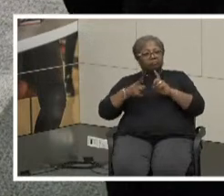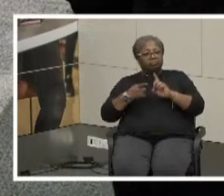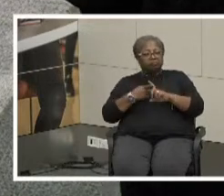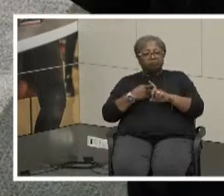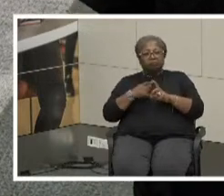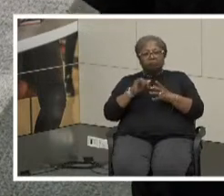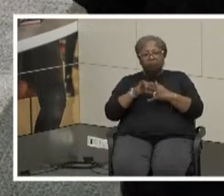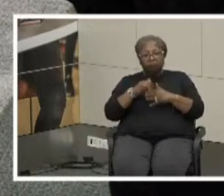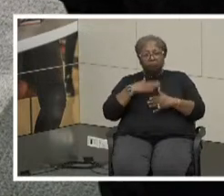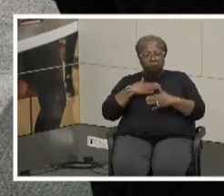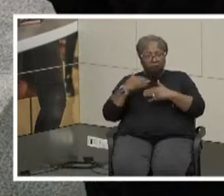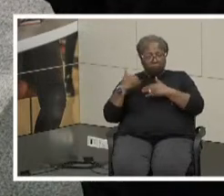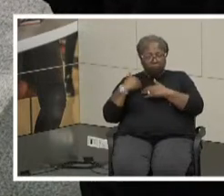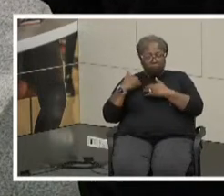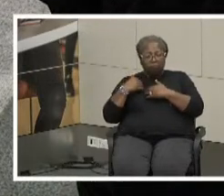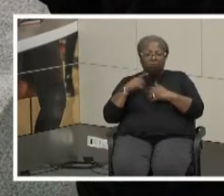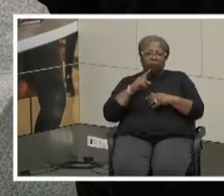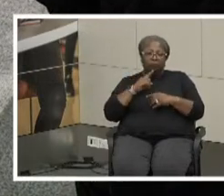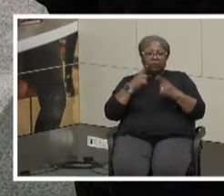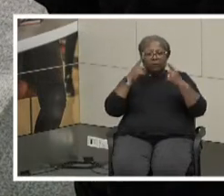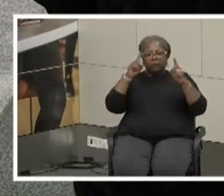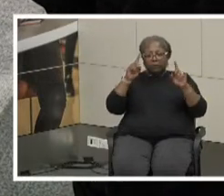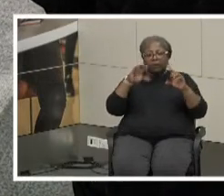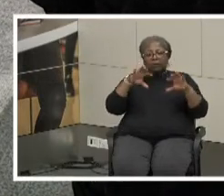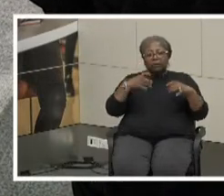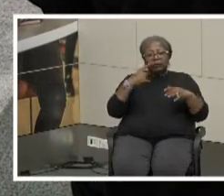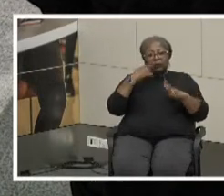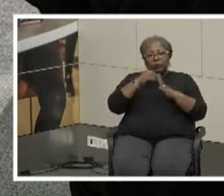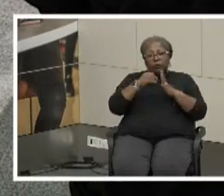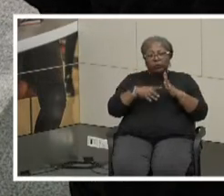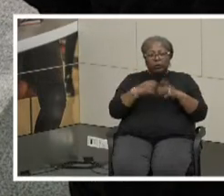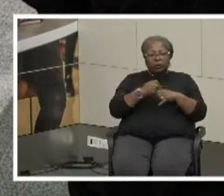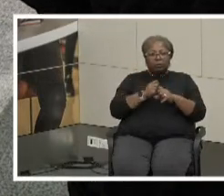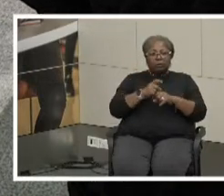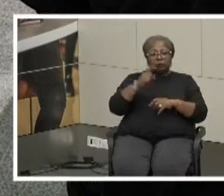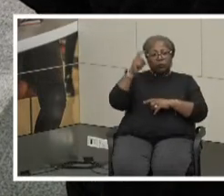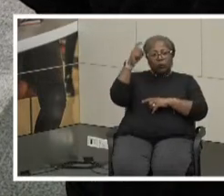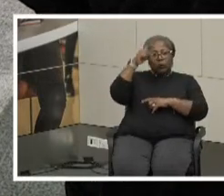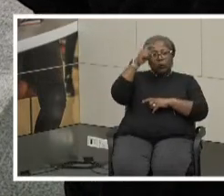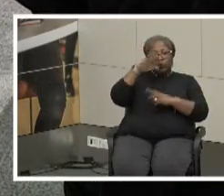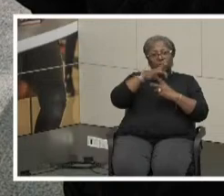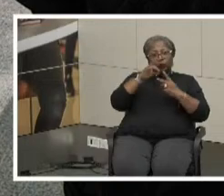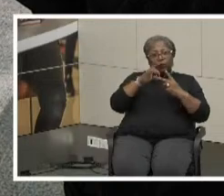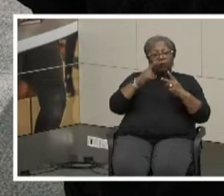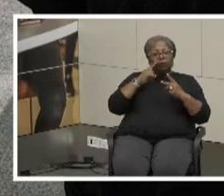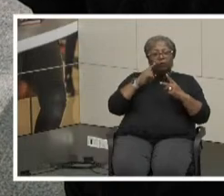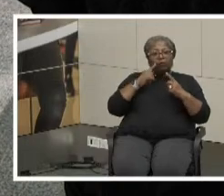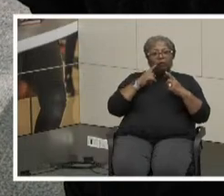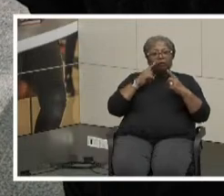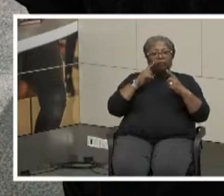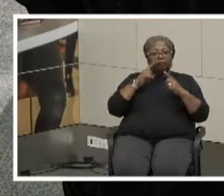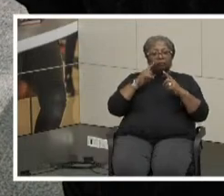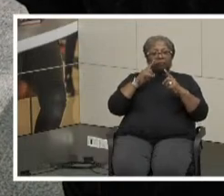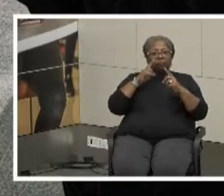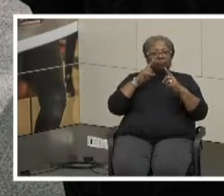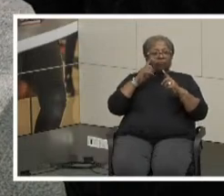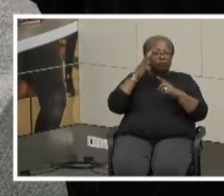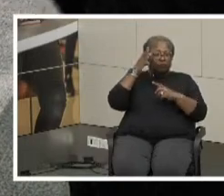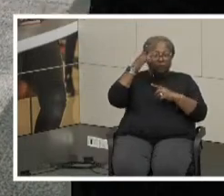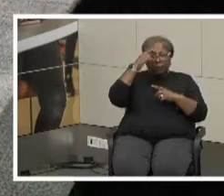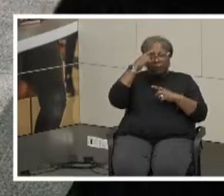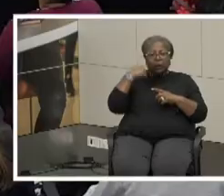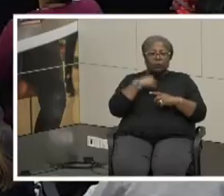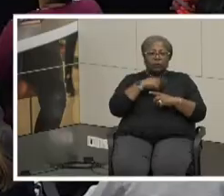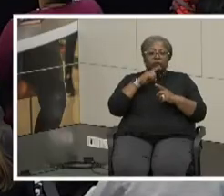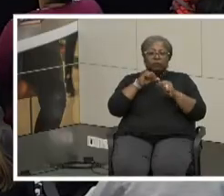inspires responsibility and sets up a successful path for students to make wise choices for the future and I think that we should continue it thank you